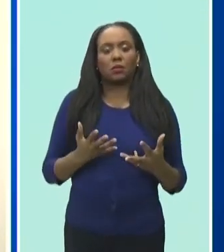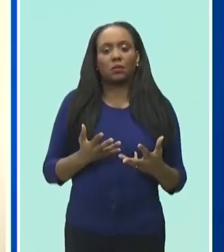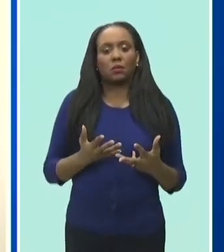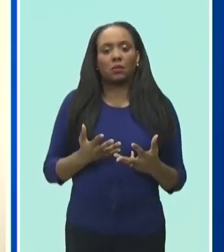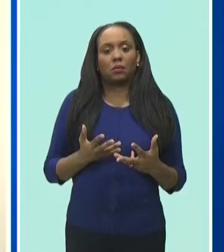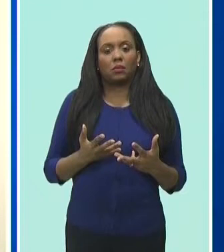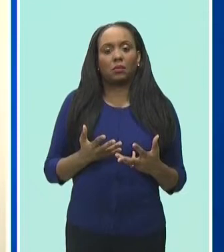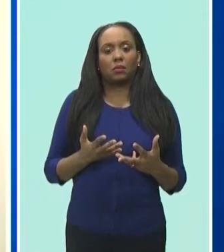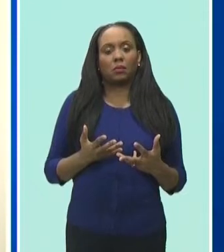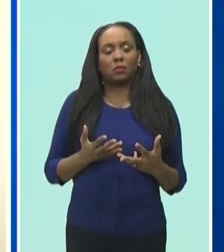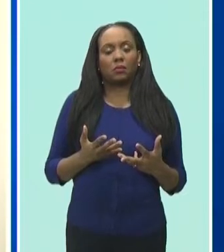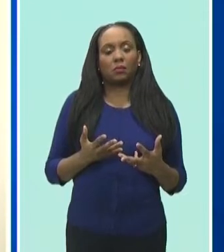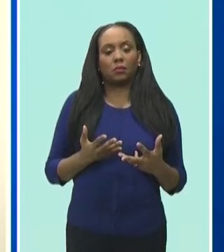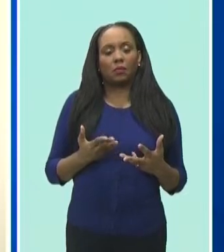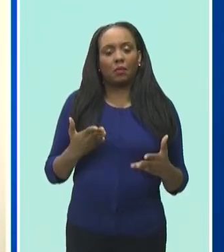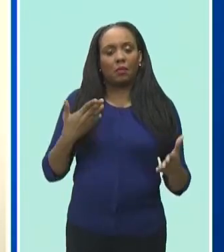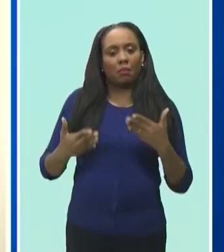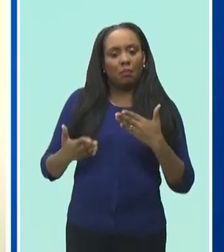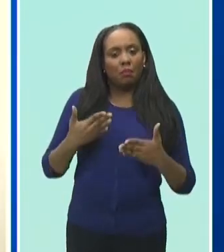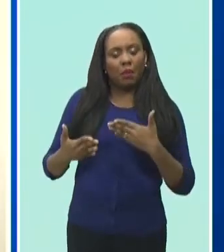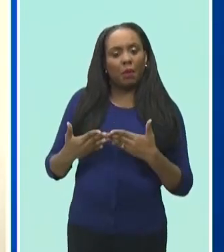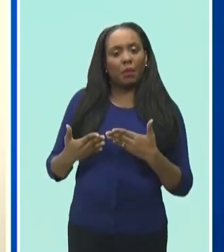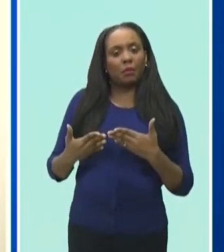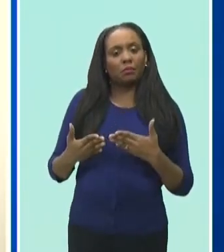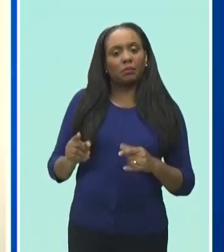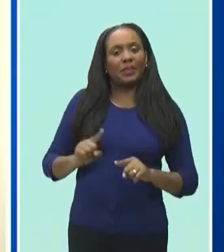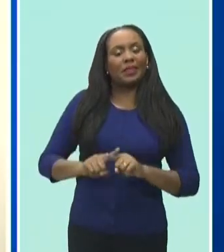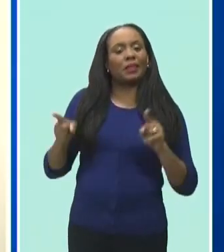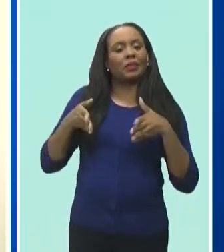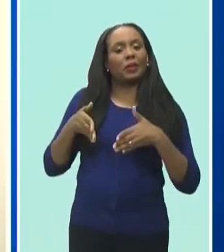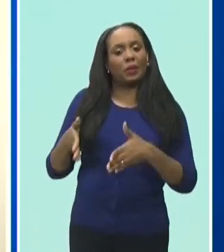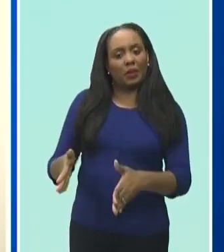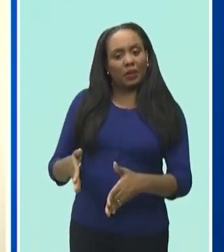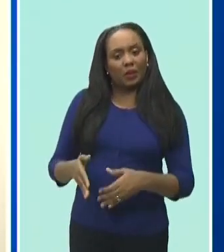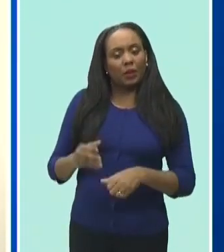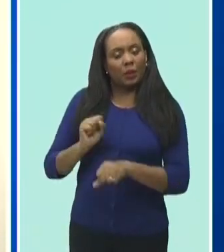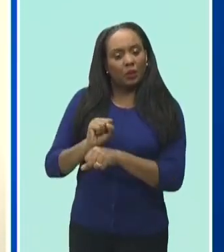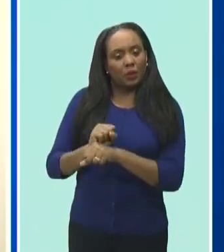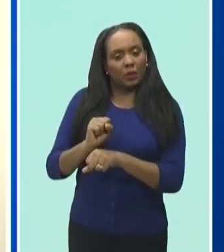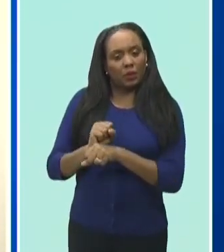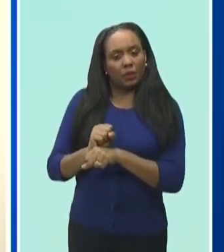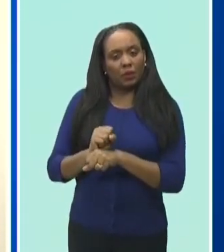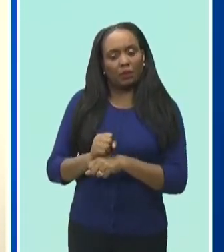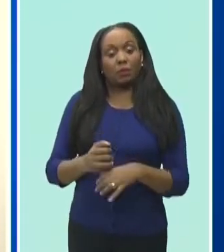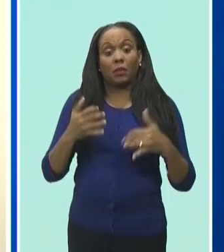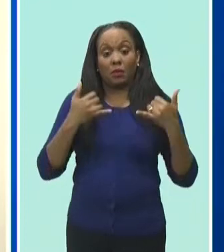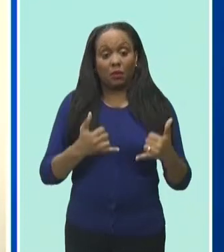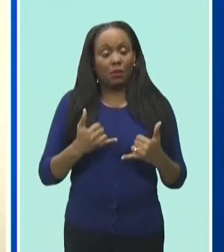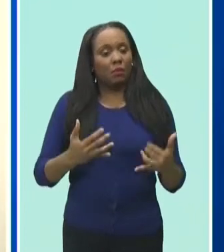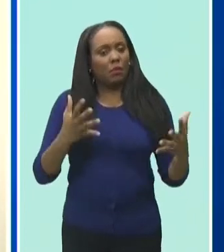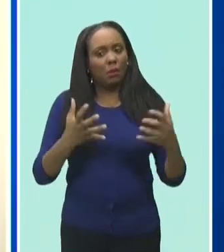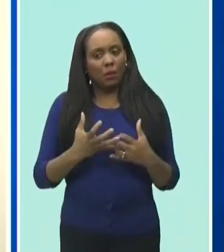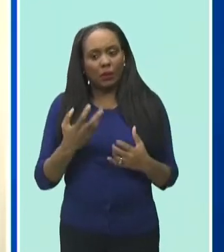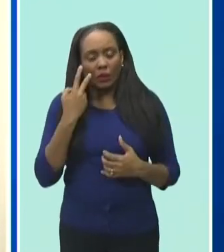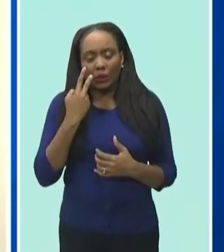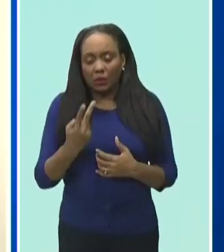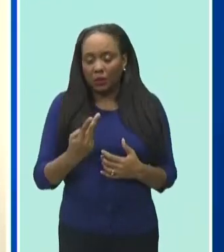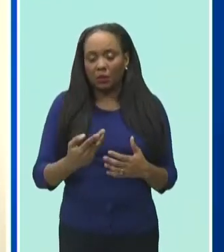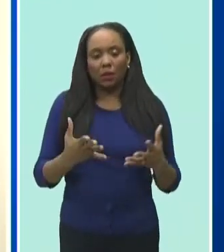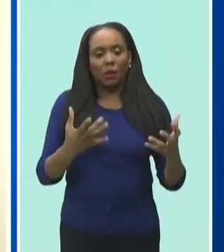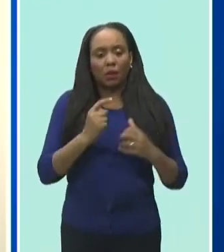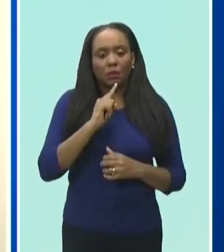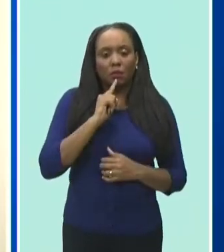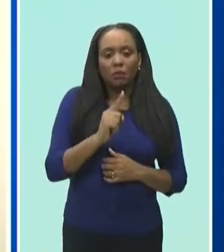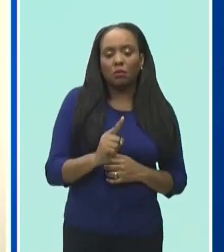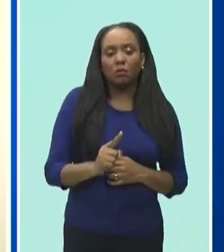enfranchise people in terms of how we deliver those services. And so this particular phase now is just to make sure that the